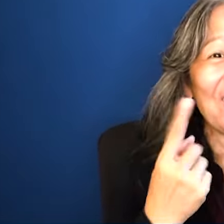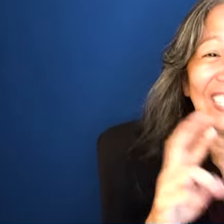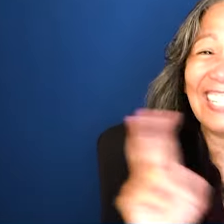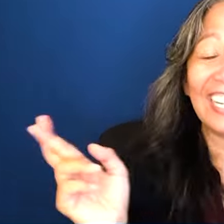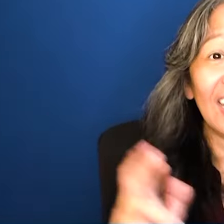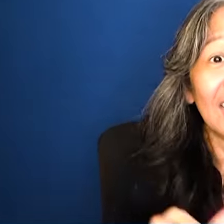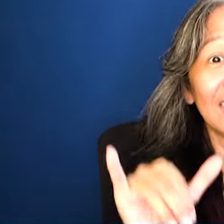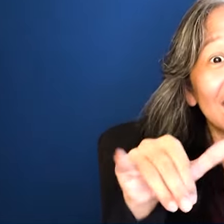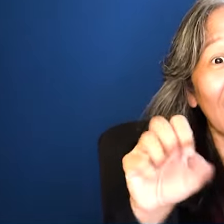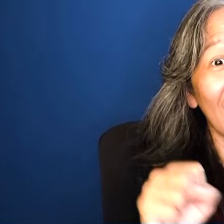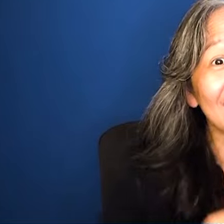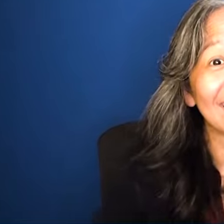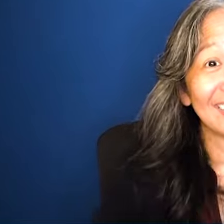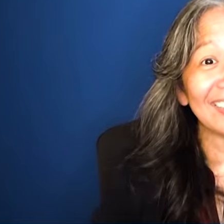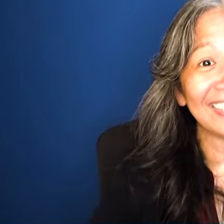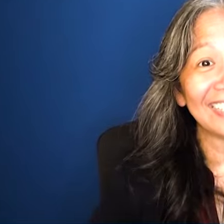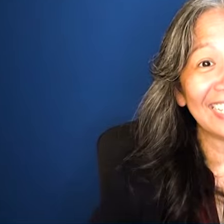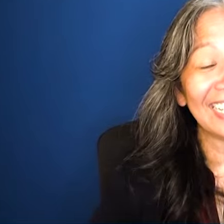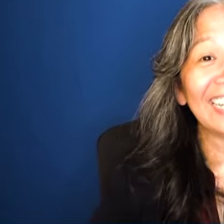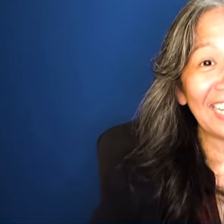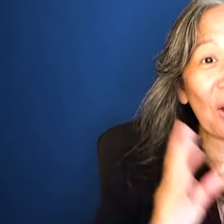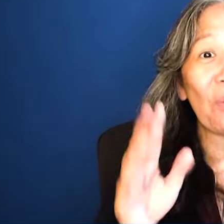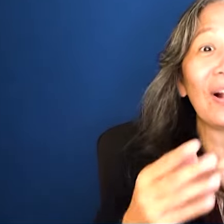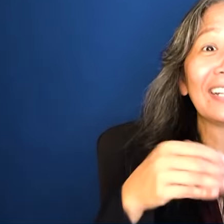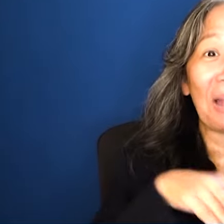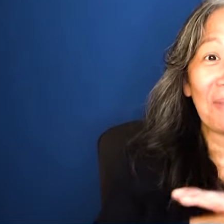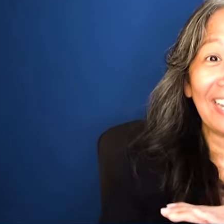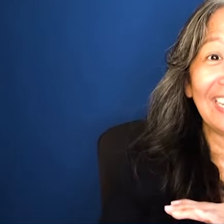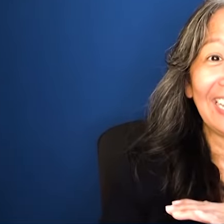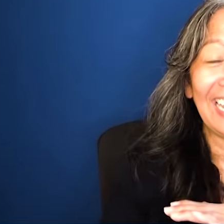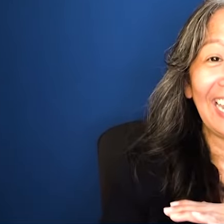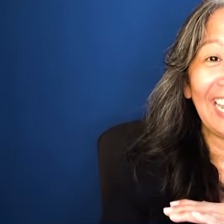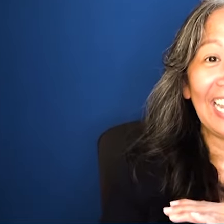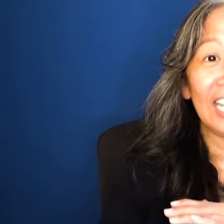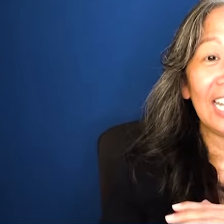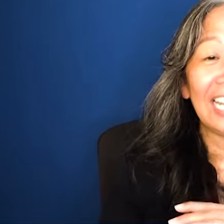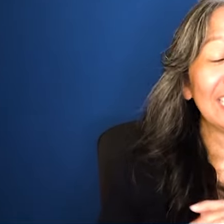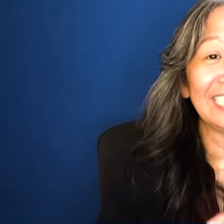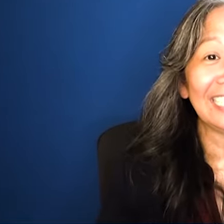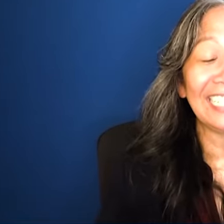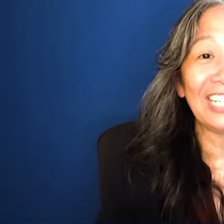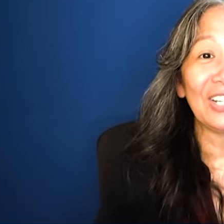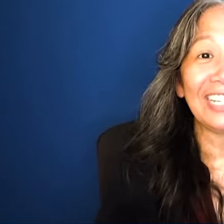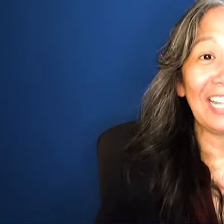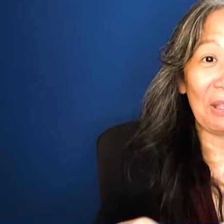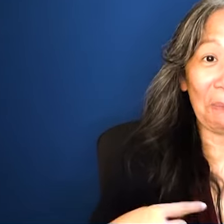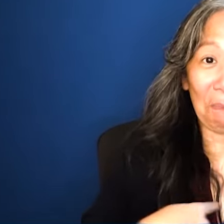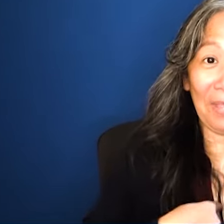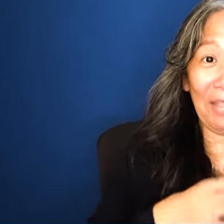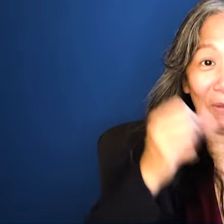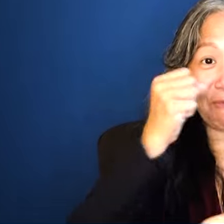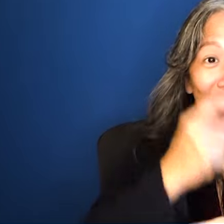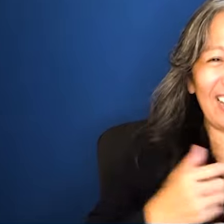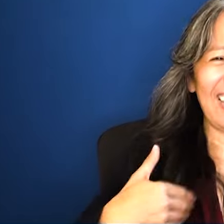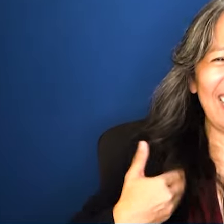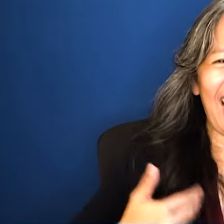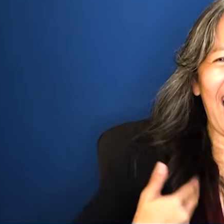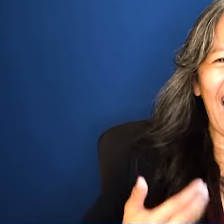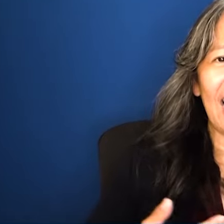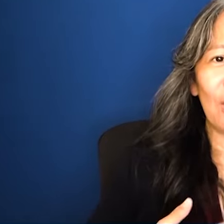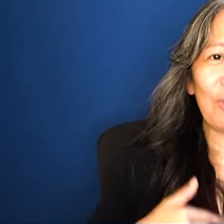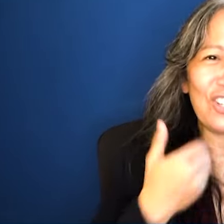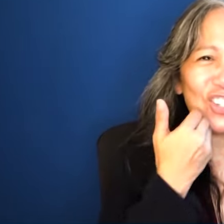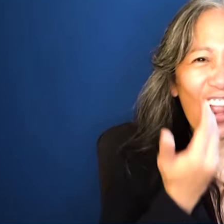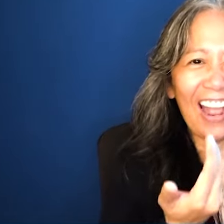She's always and, ready. She would. They would even come in. And she's trying, you know, me and my brother